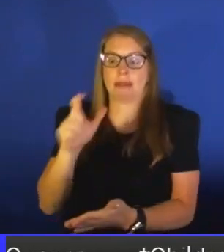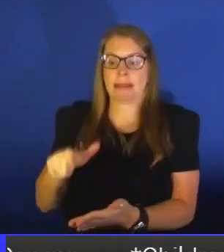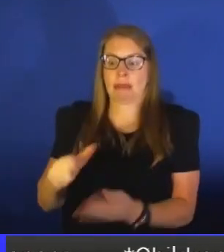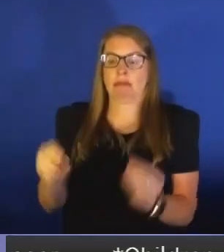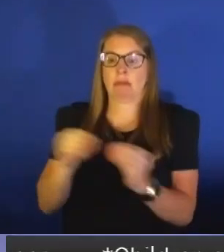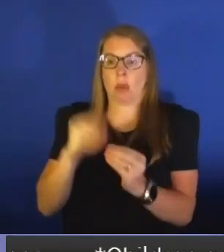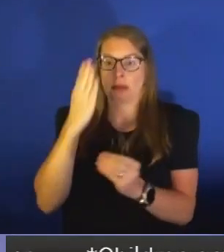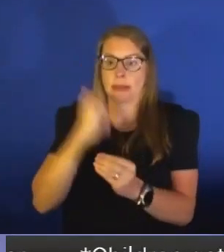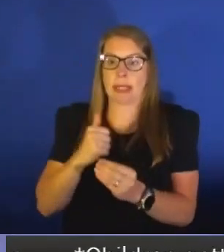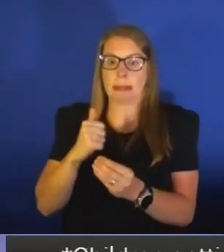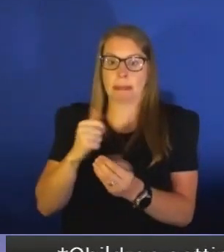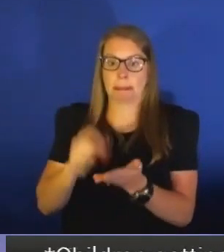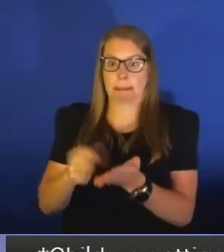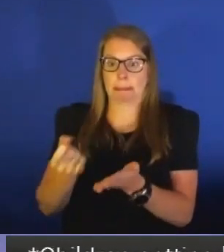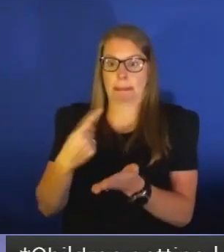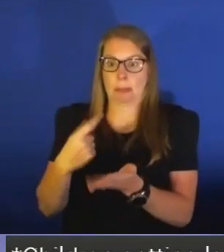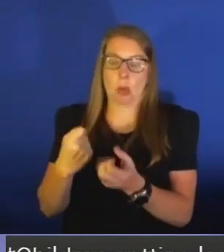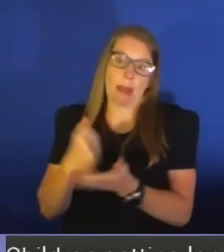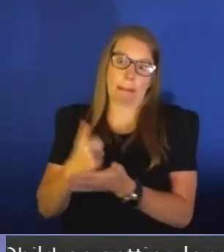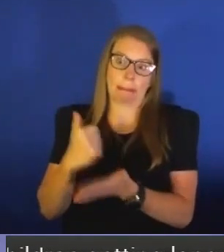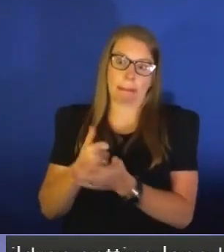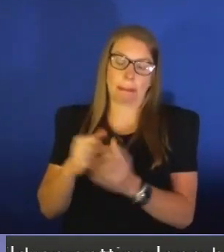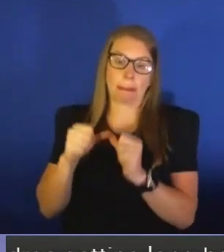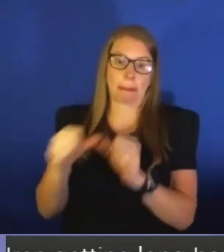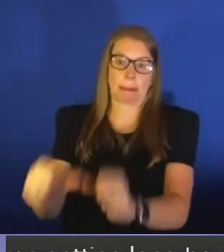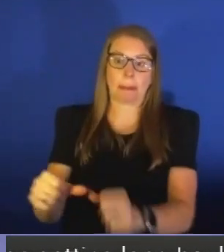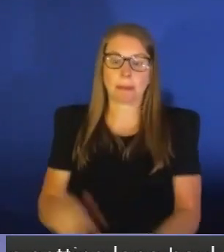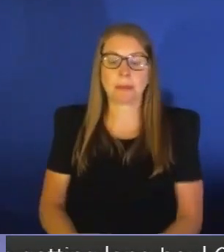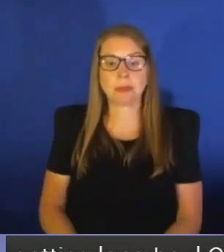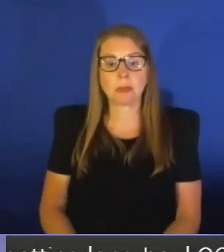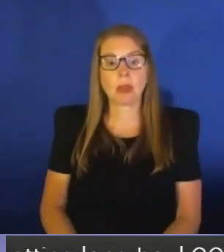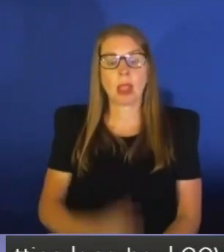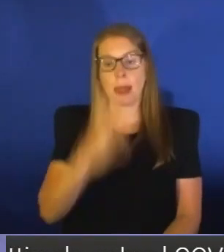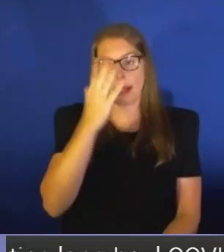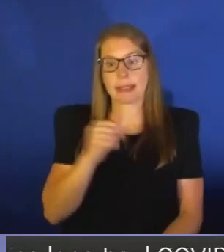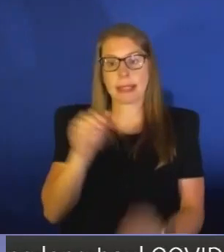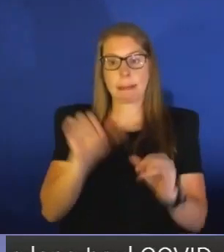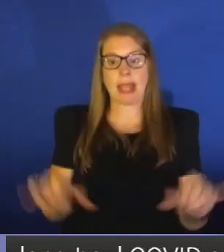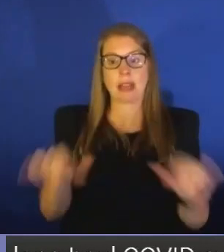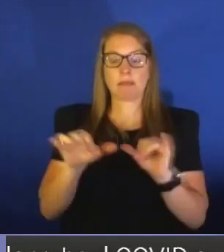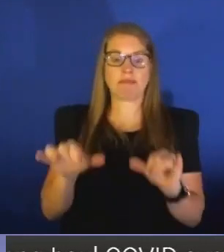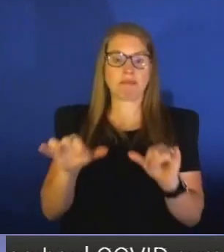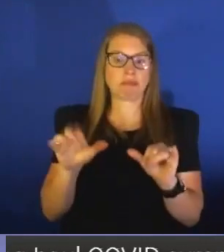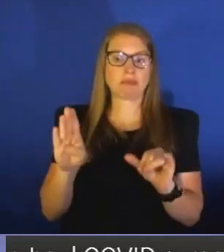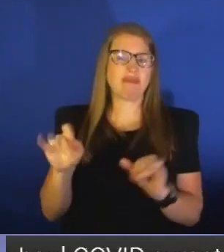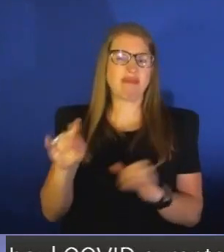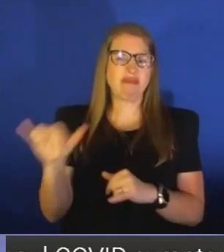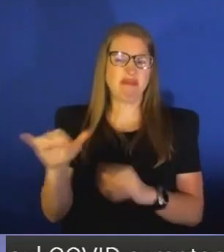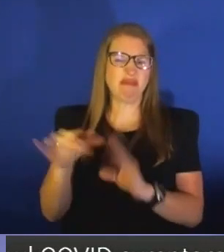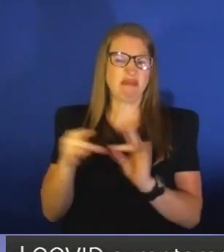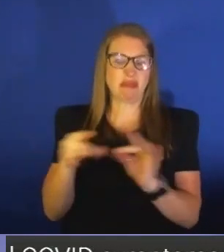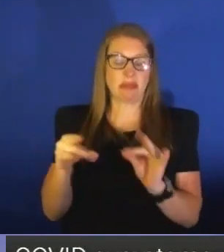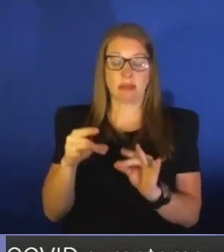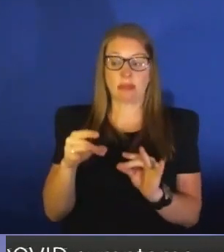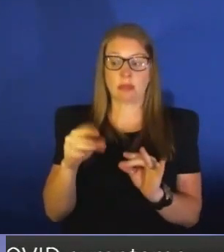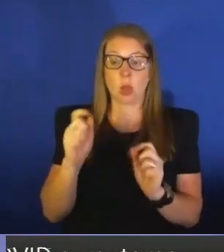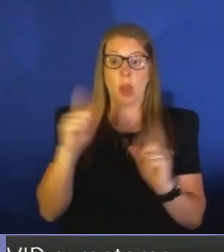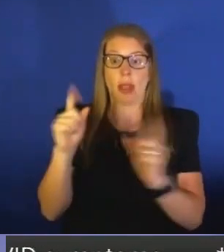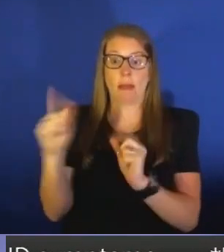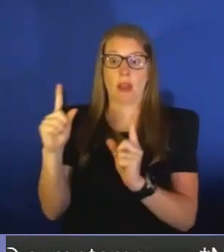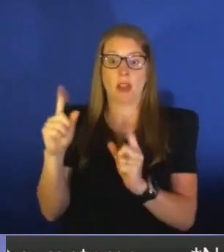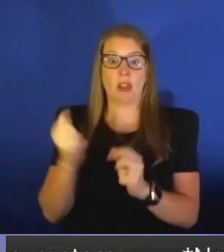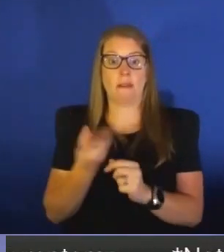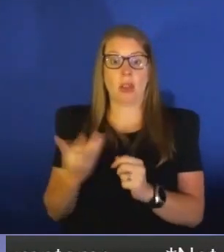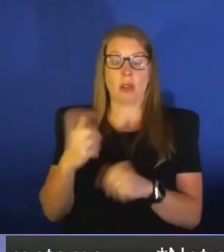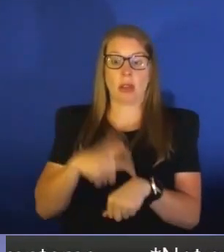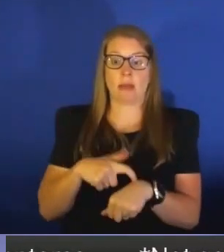I want to ask the rest of Betty's question. She says, my sleep pattern is, she has no problem falling asleep, but wakes up a couple of times between 2 and